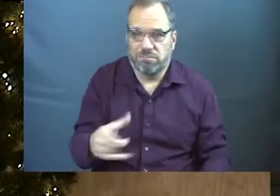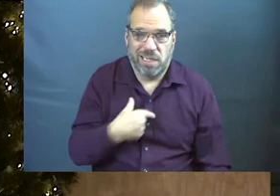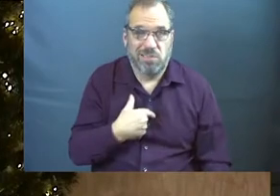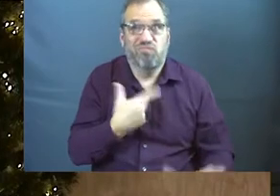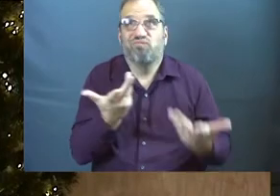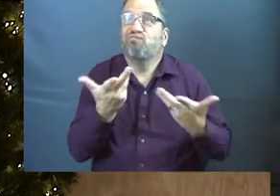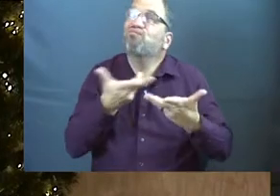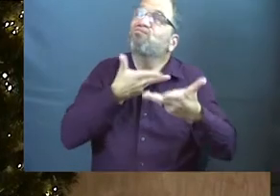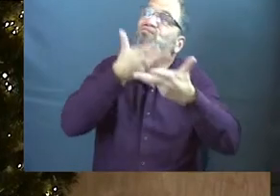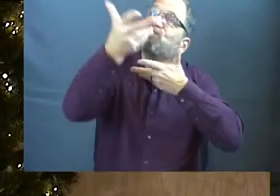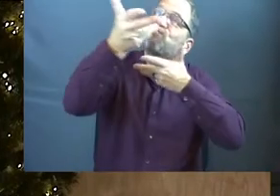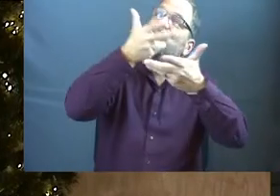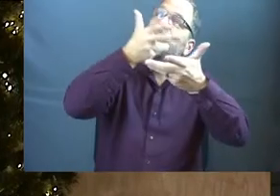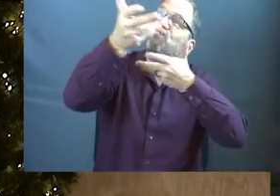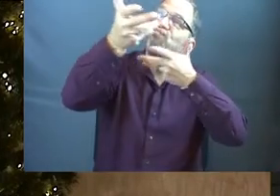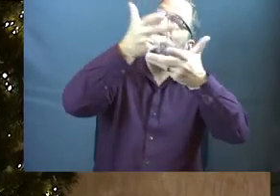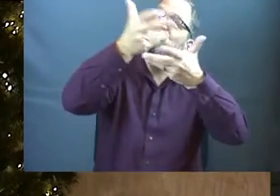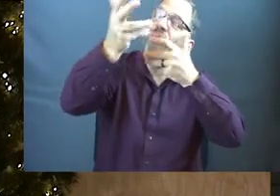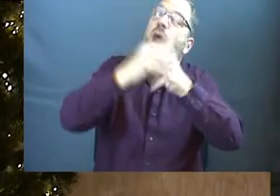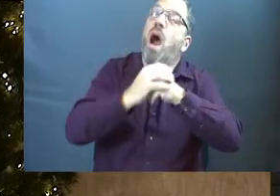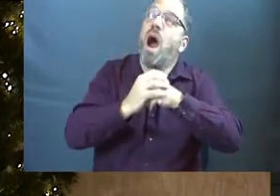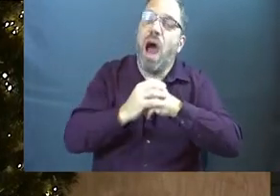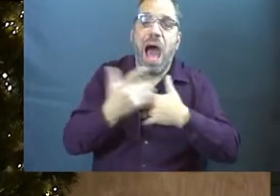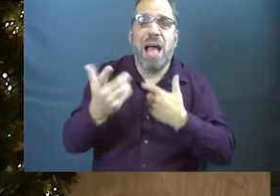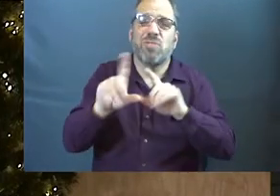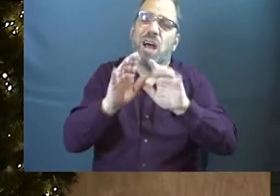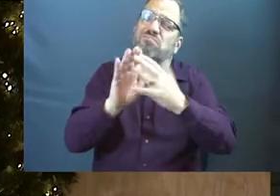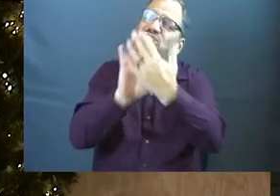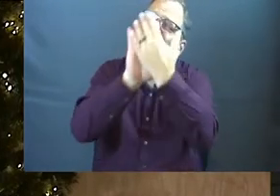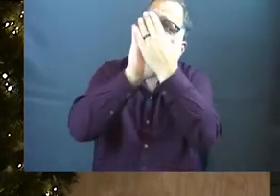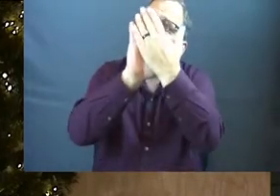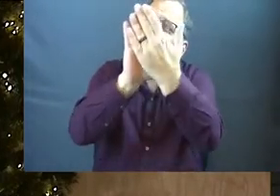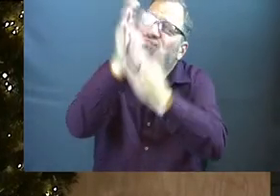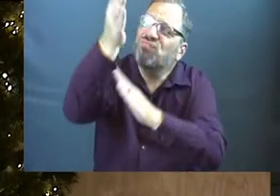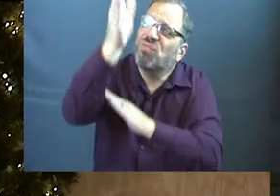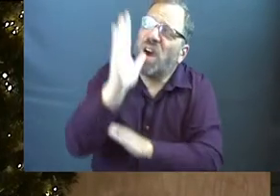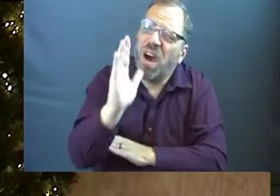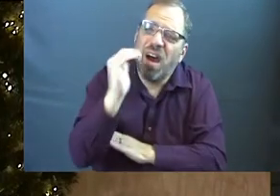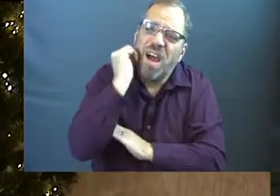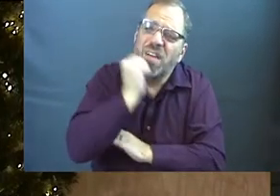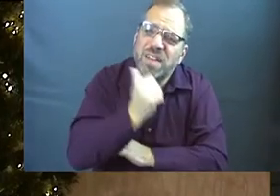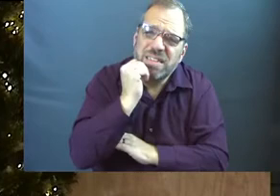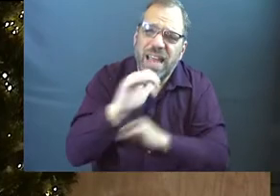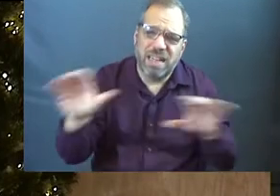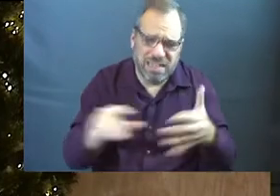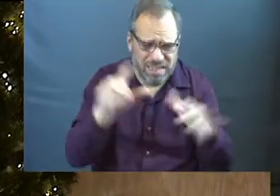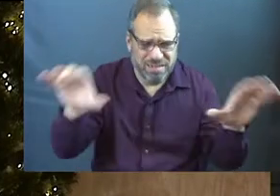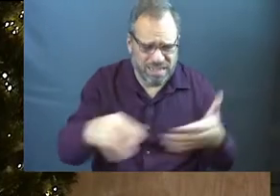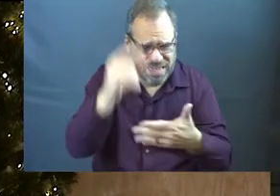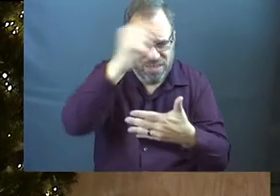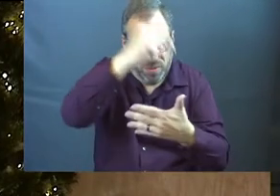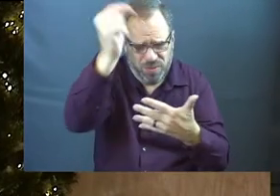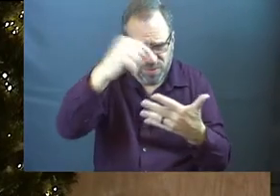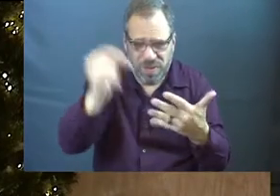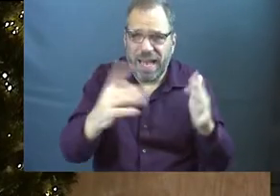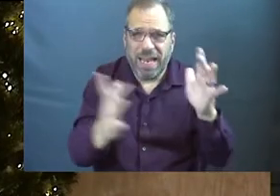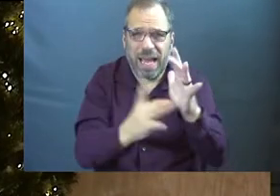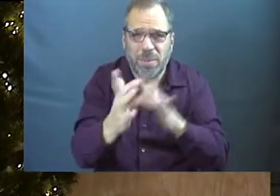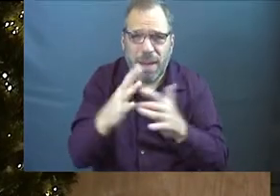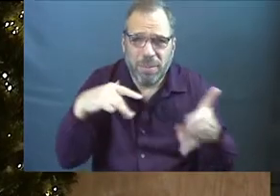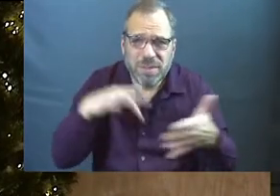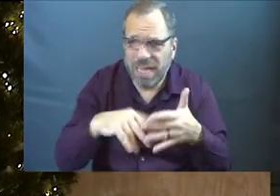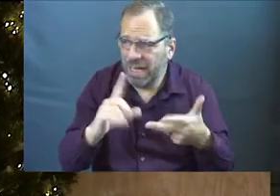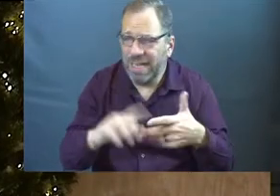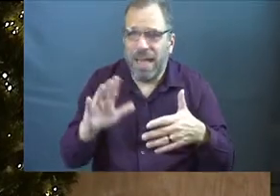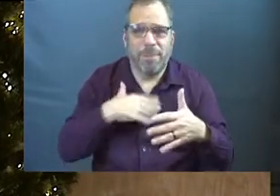to each other. And I tried to do that, and I tried to walk with God every day, and I did all of these things, and I led a Bible study, and